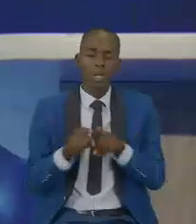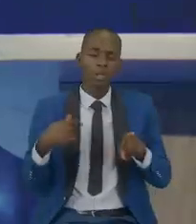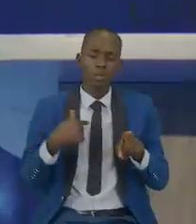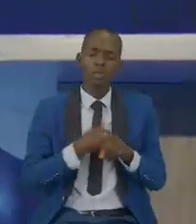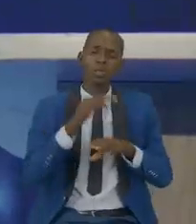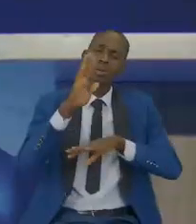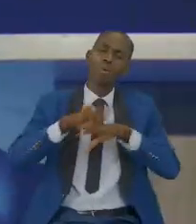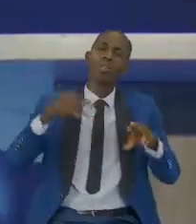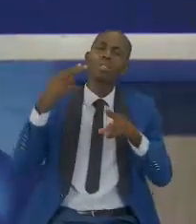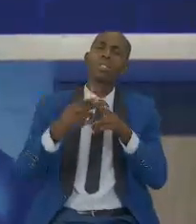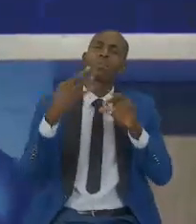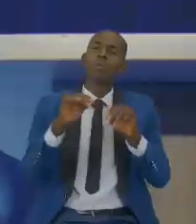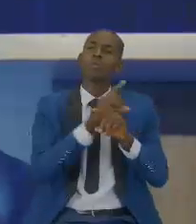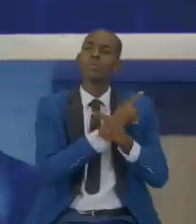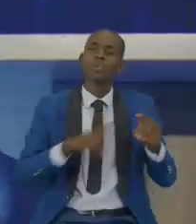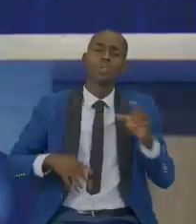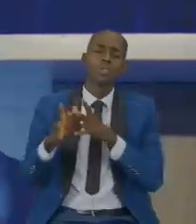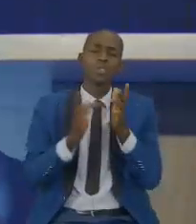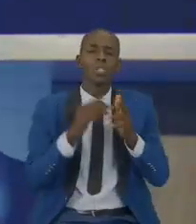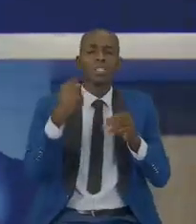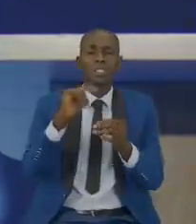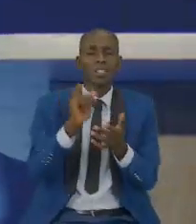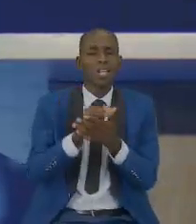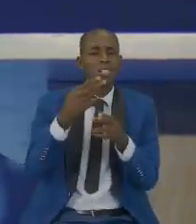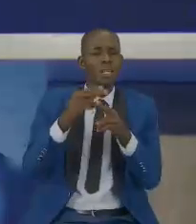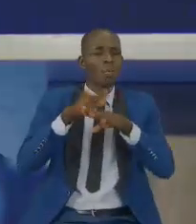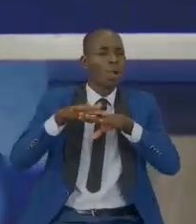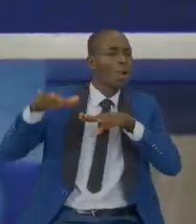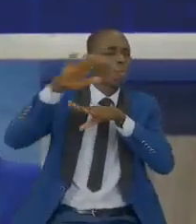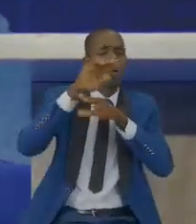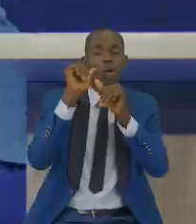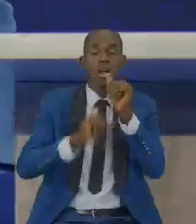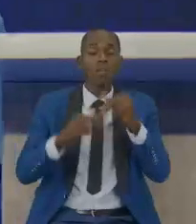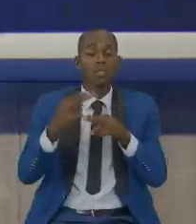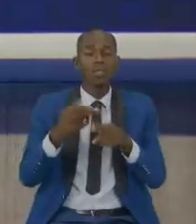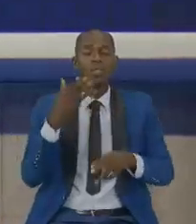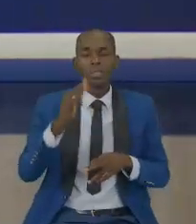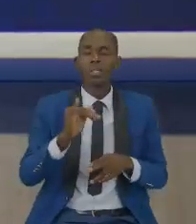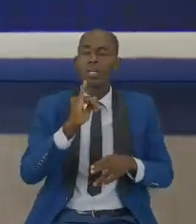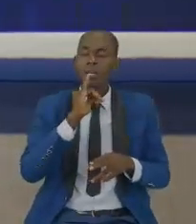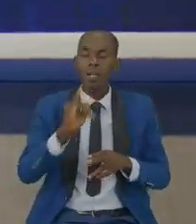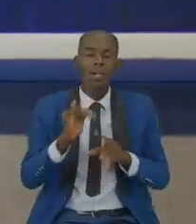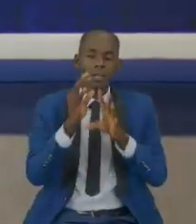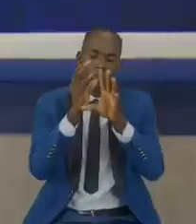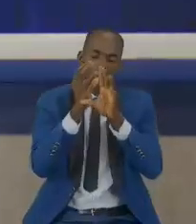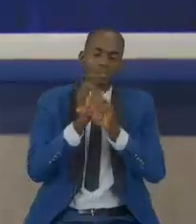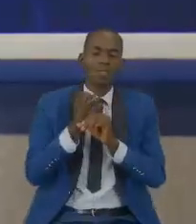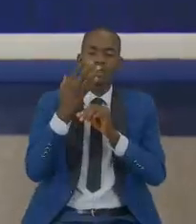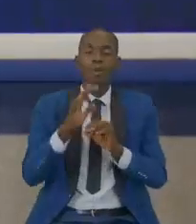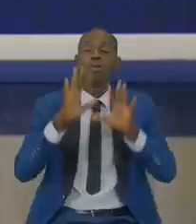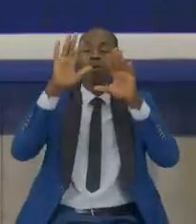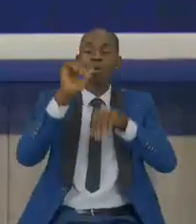of Jesus, the name above every name, there is realization of miracle,